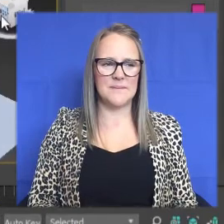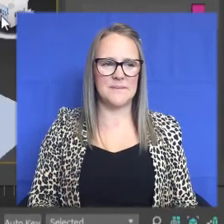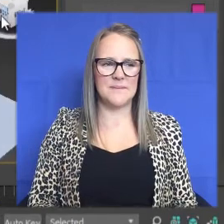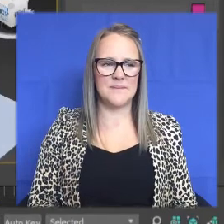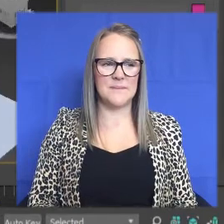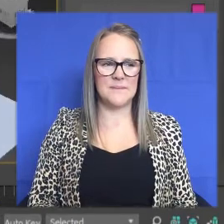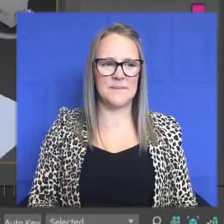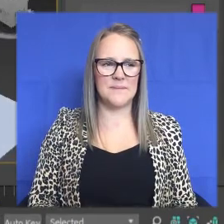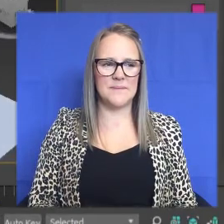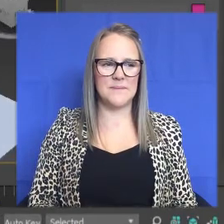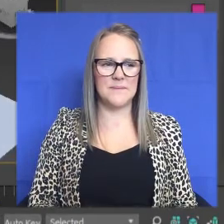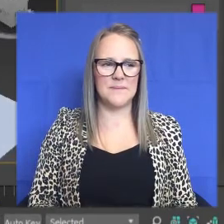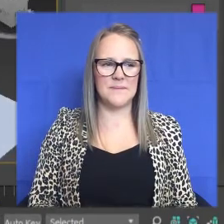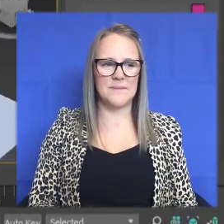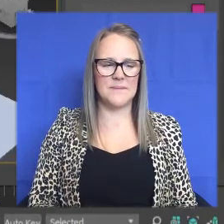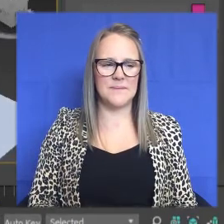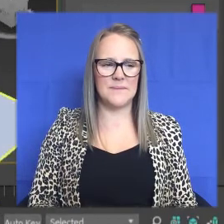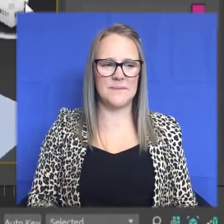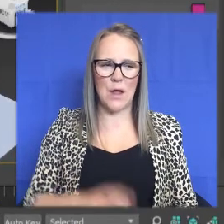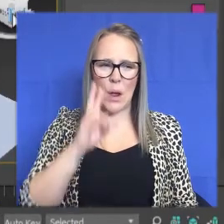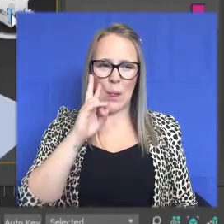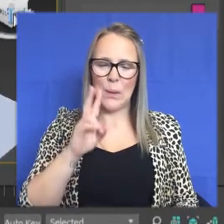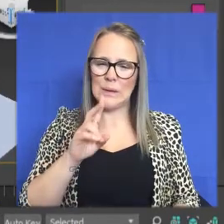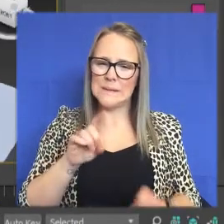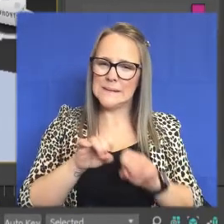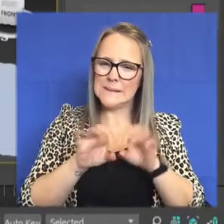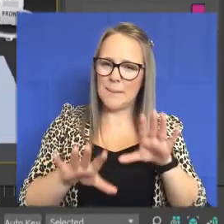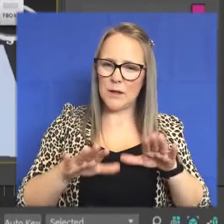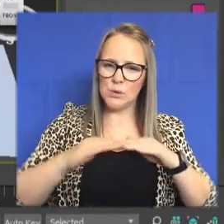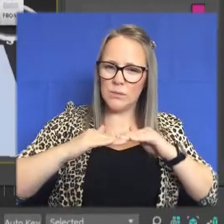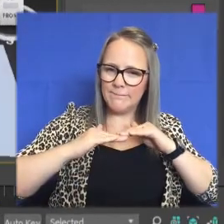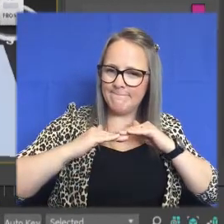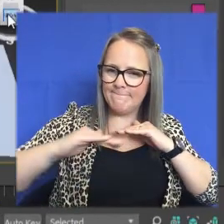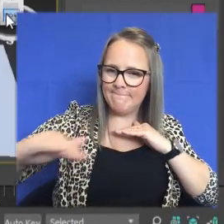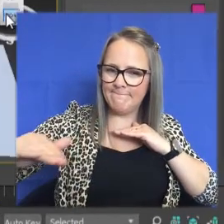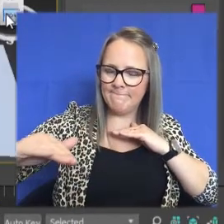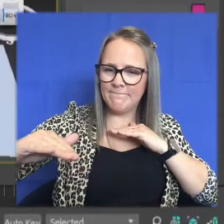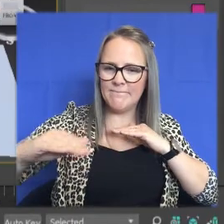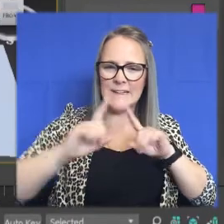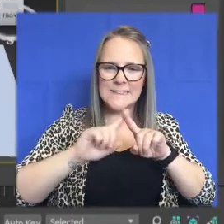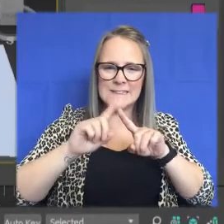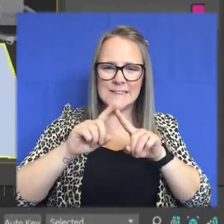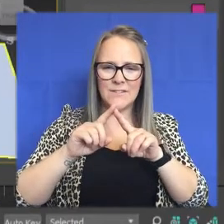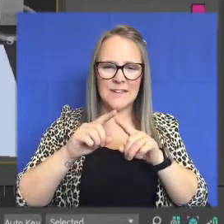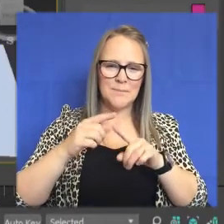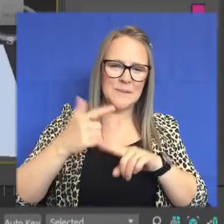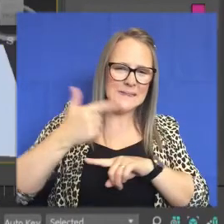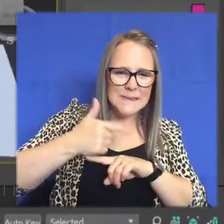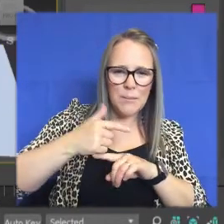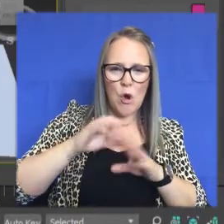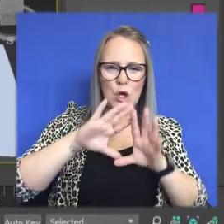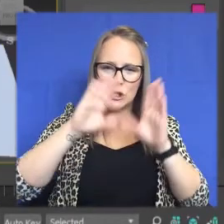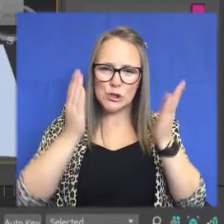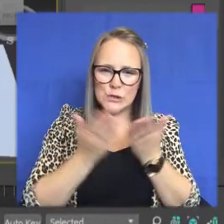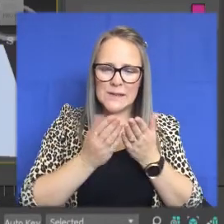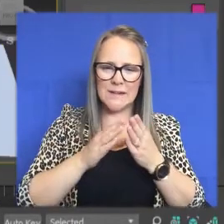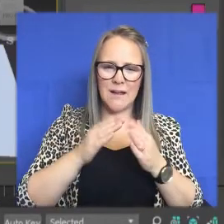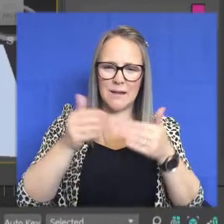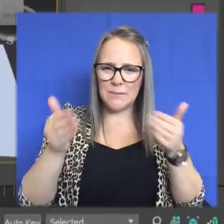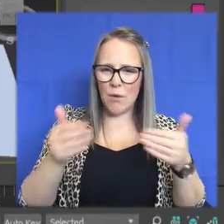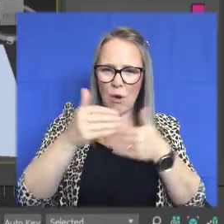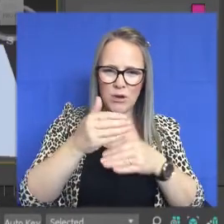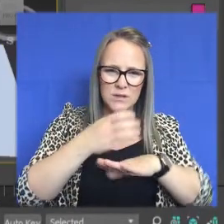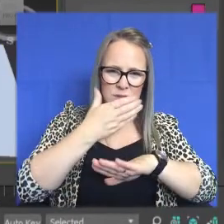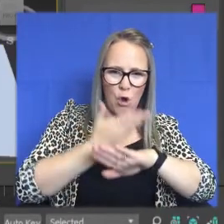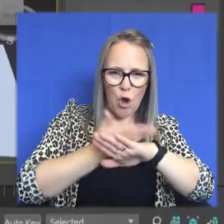and see, make sure it gives the impression that the objects are resting upon the plane. Once you've done that, I'd recommend going